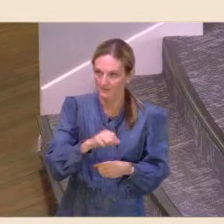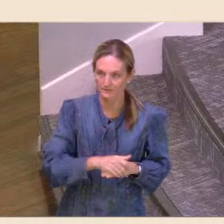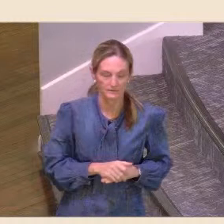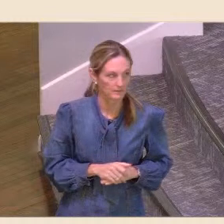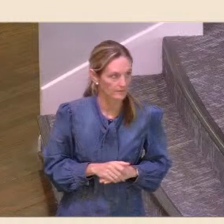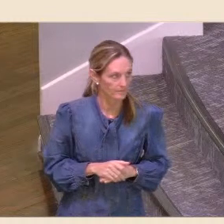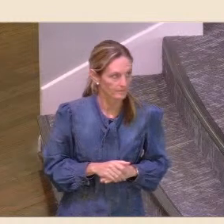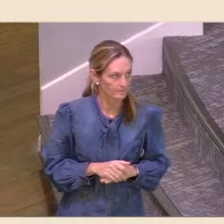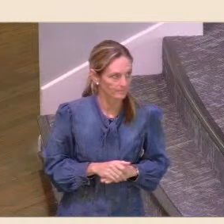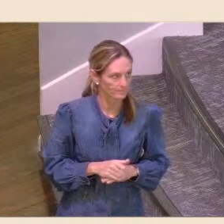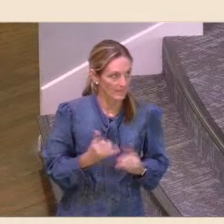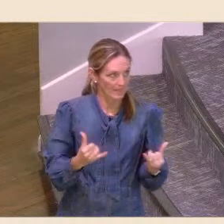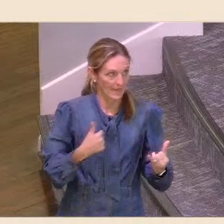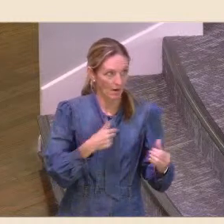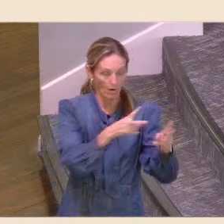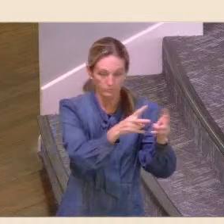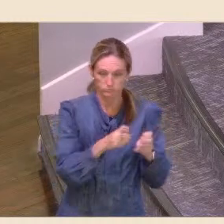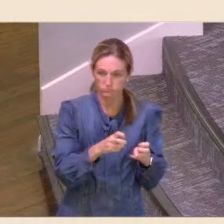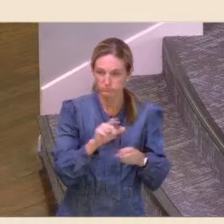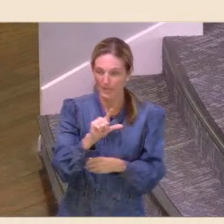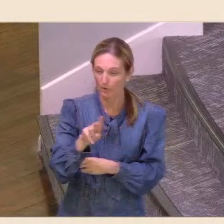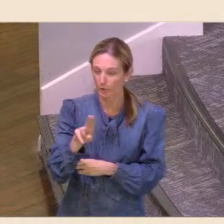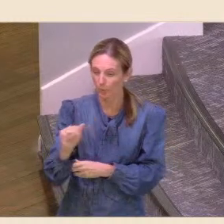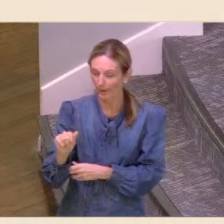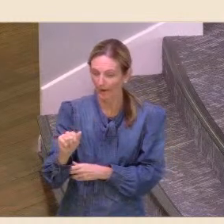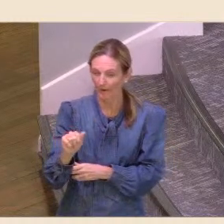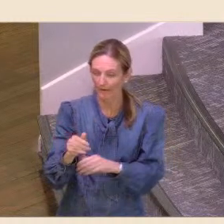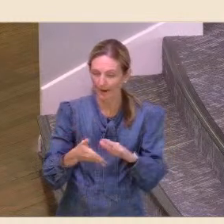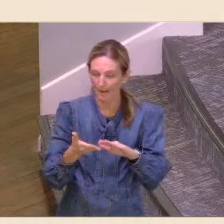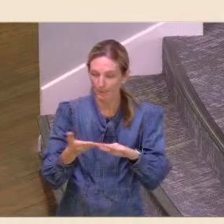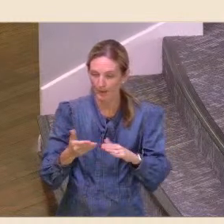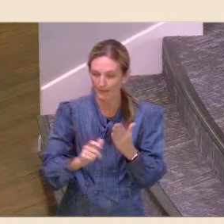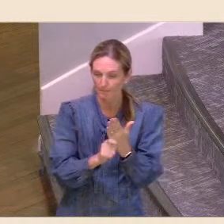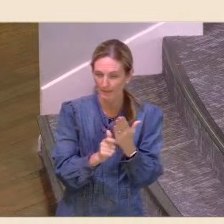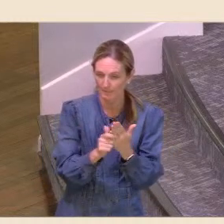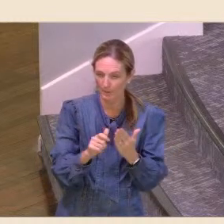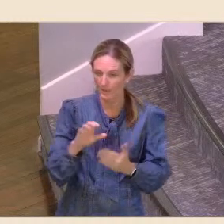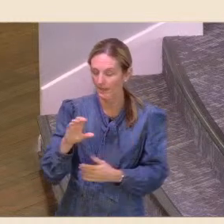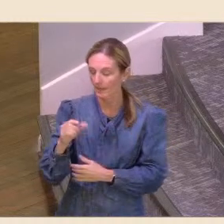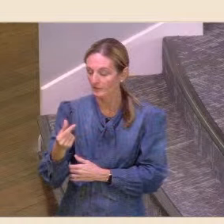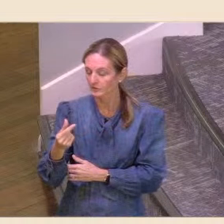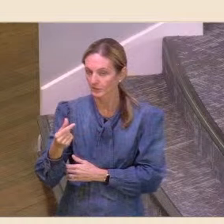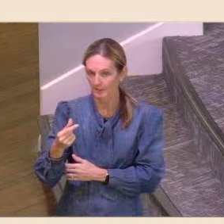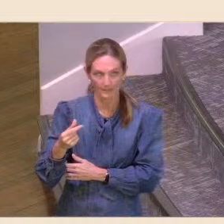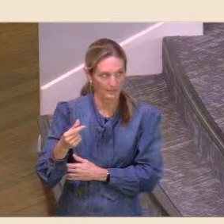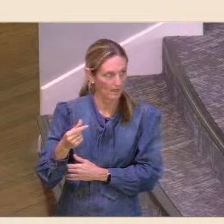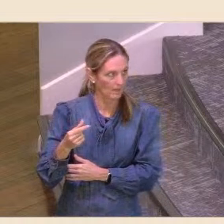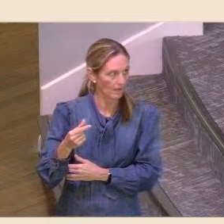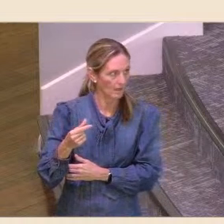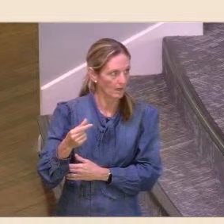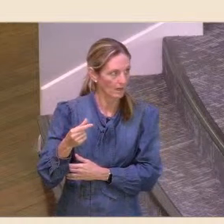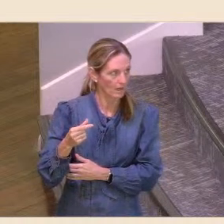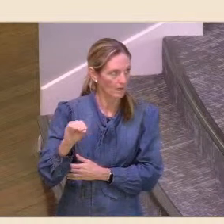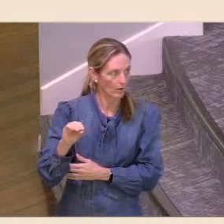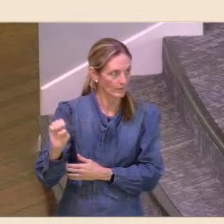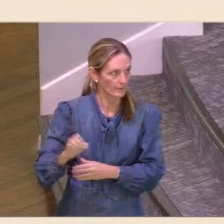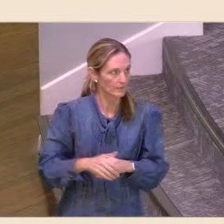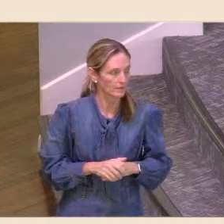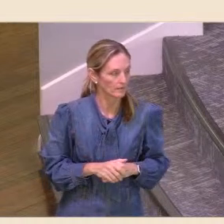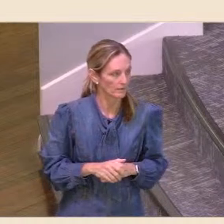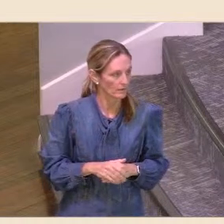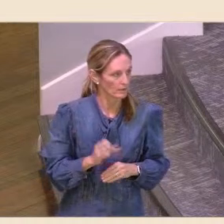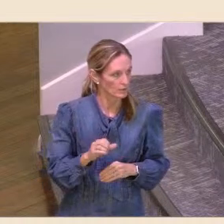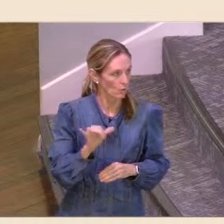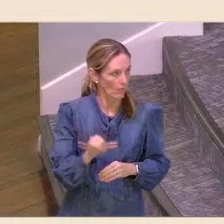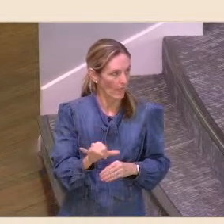I had pulled this from the LUA operating manual with GDOE, and it's just a recommendation on how to build your